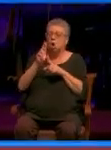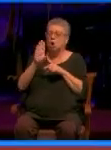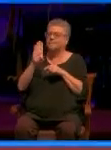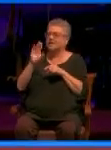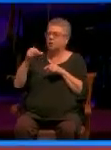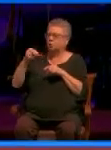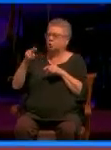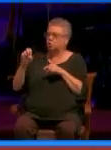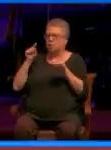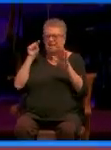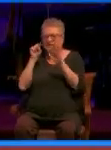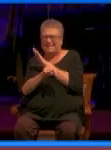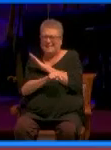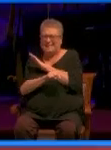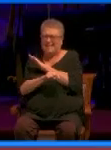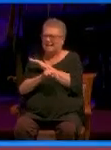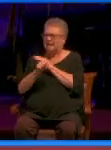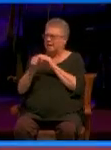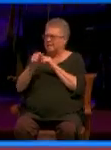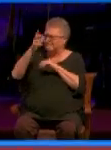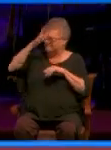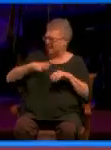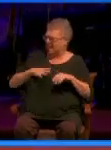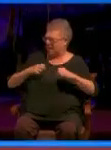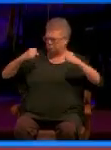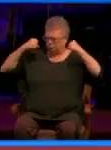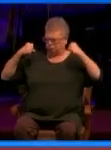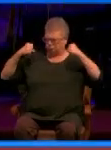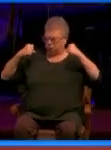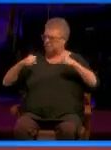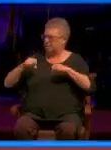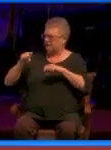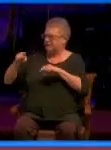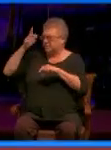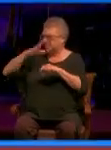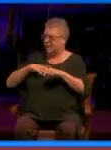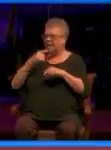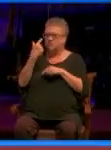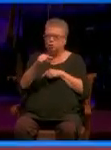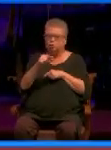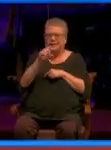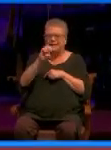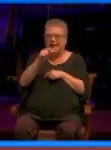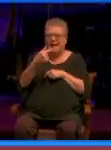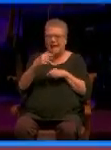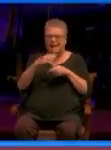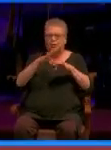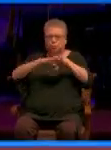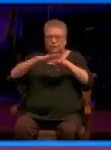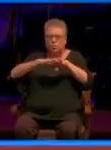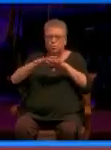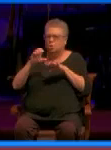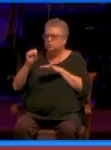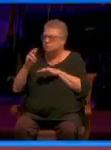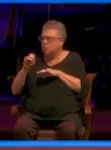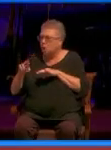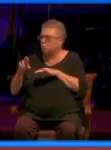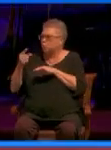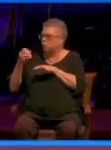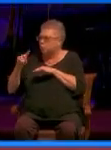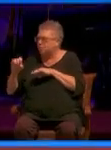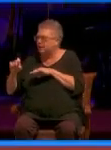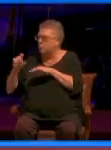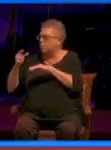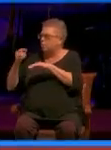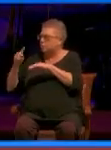killing machine, right? This is the husband who has the green egg, the black stone, the smoker, the grill, the griddle.